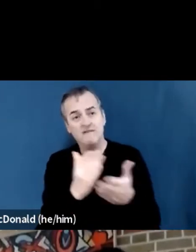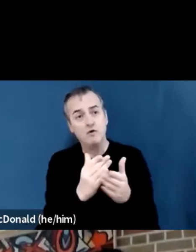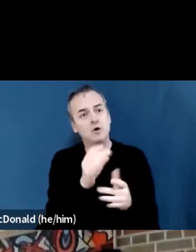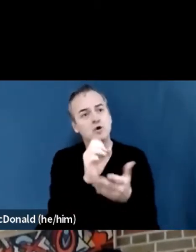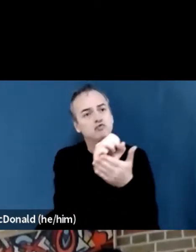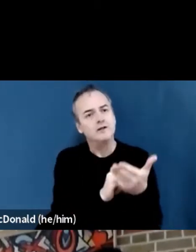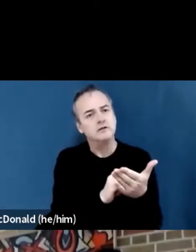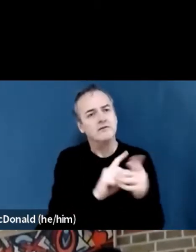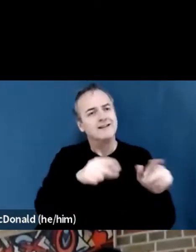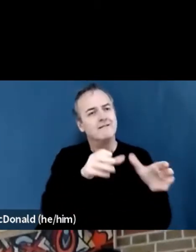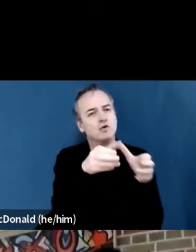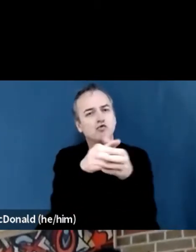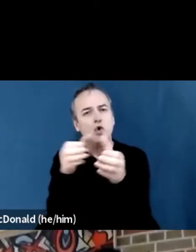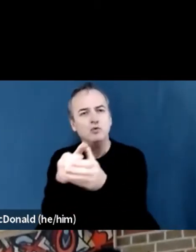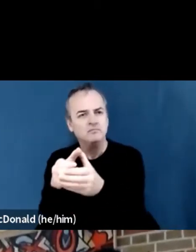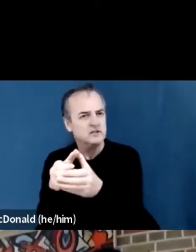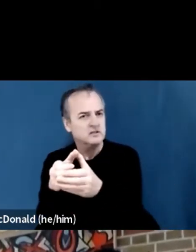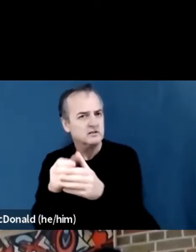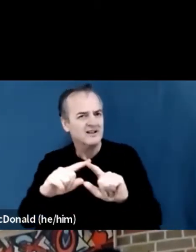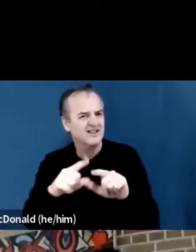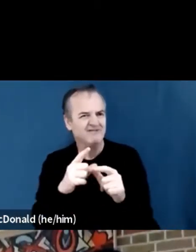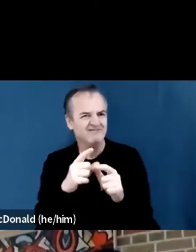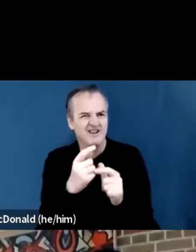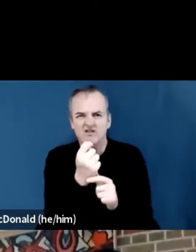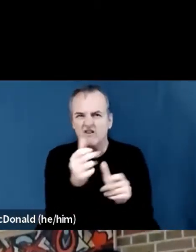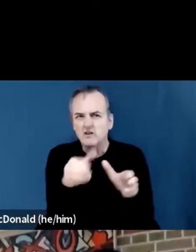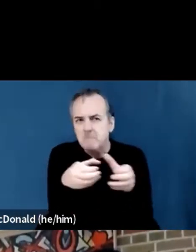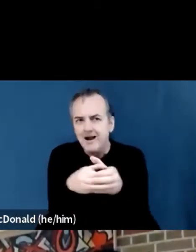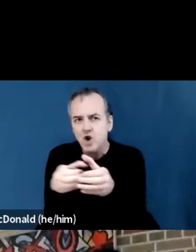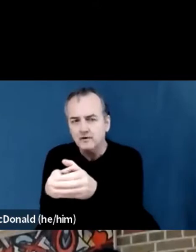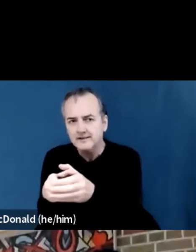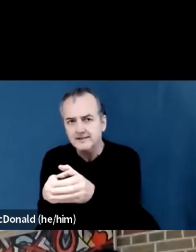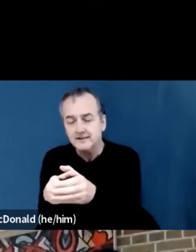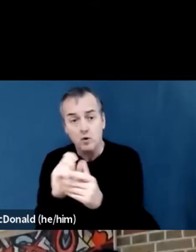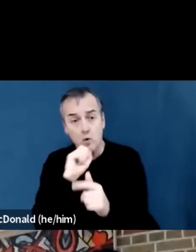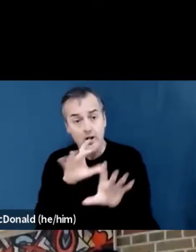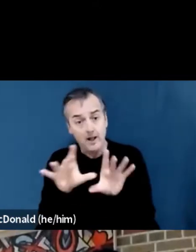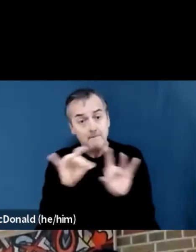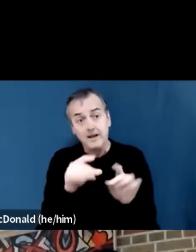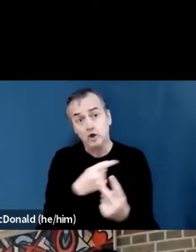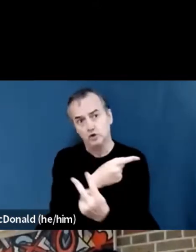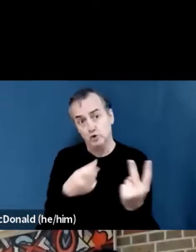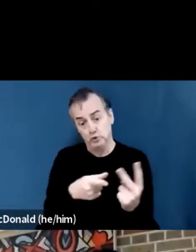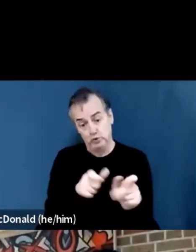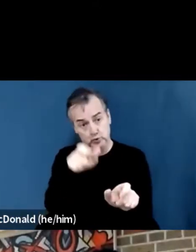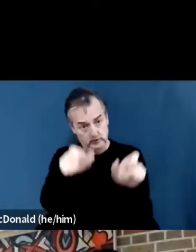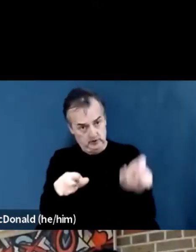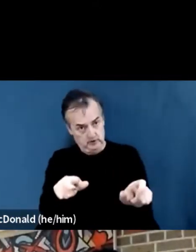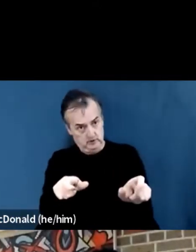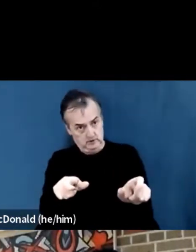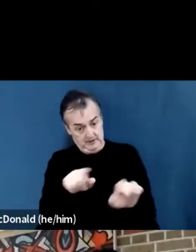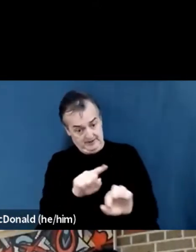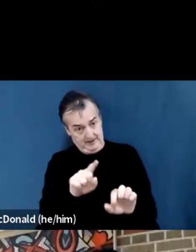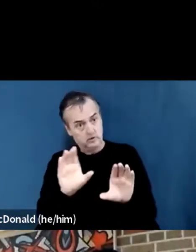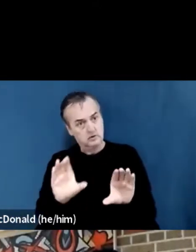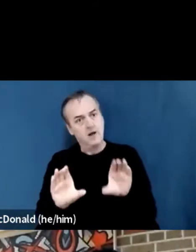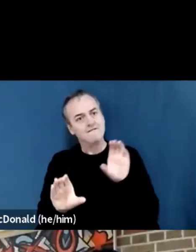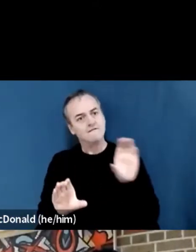be choosing two writers. Those two writers are each going to receive a bursary of